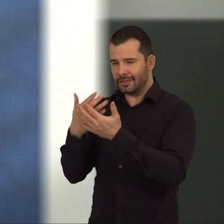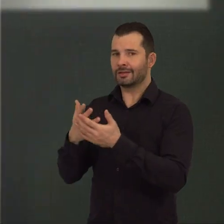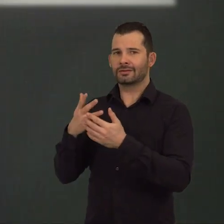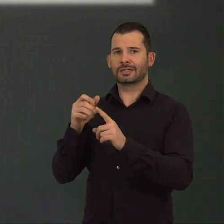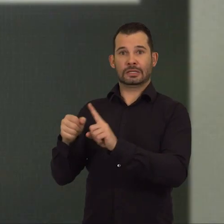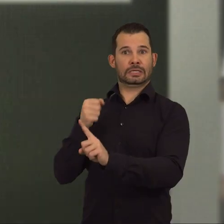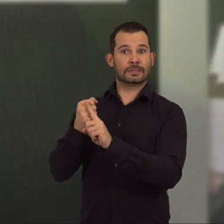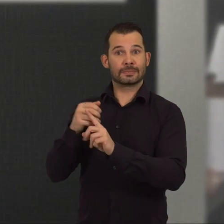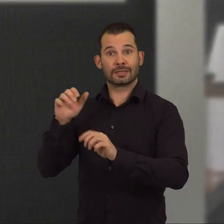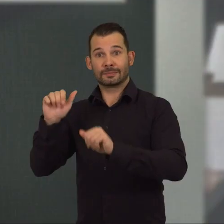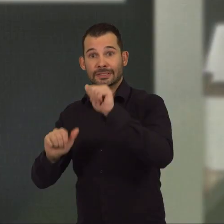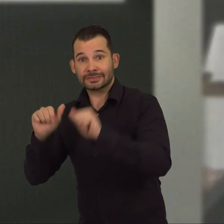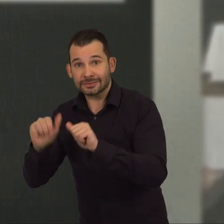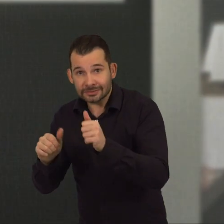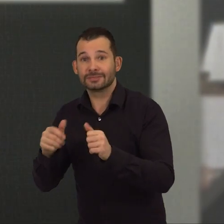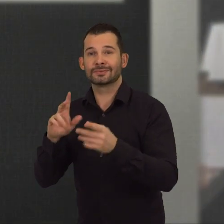doing impact assessment type work,